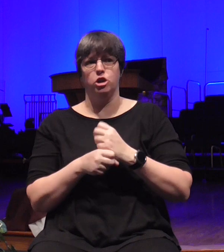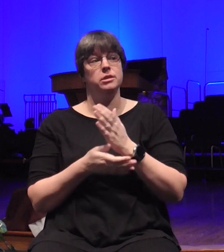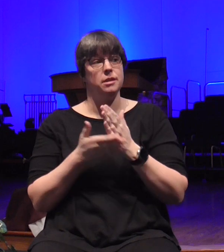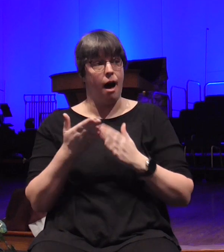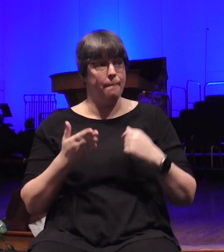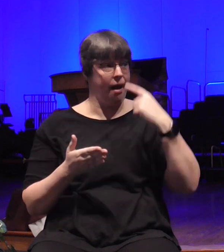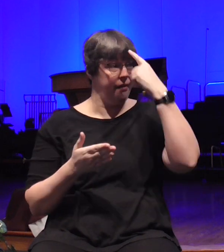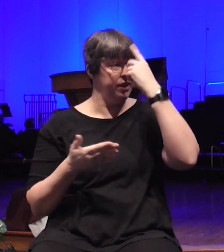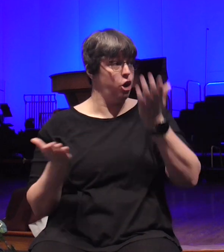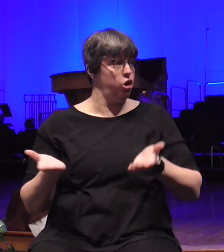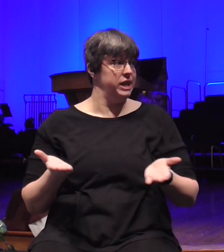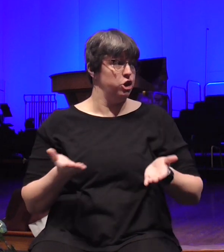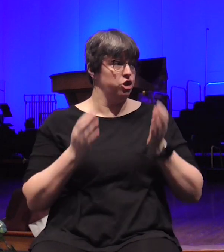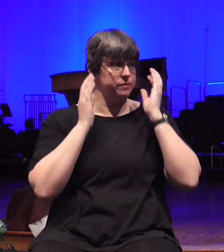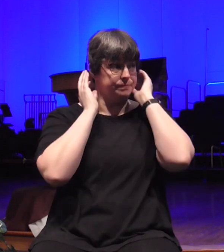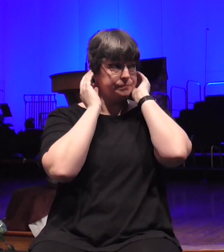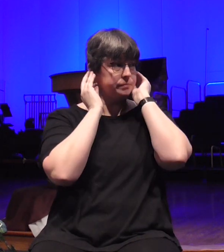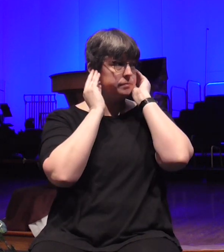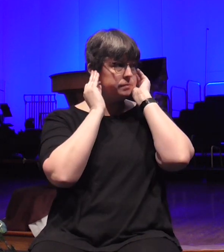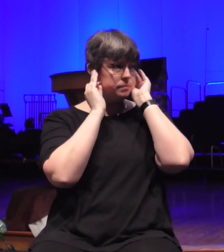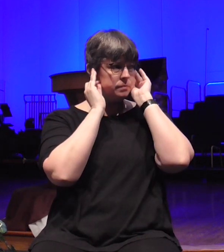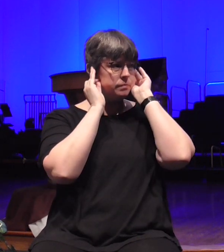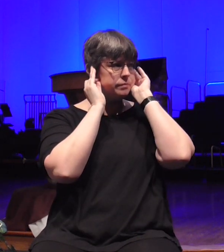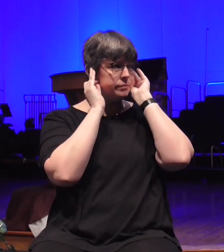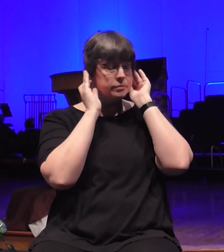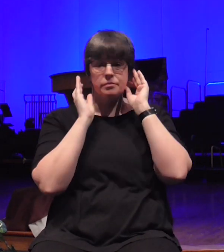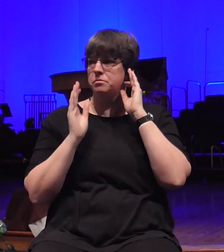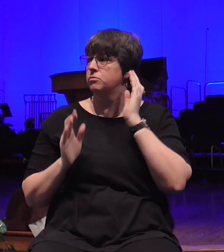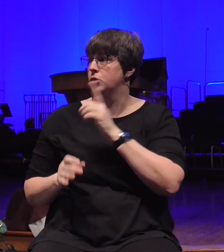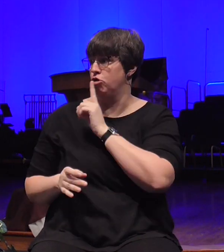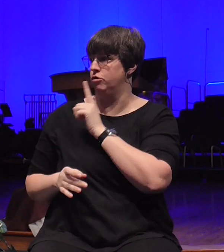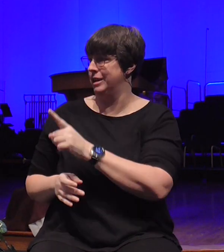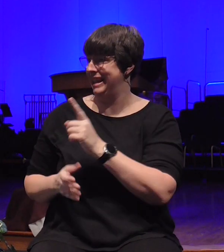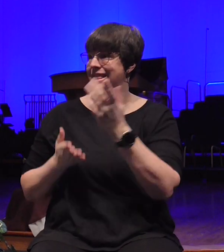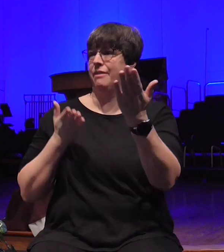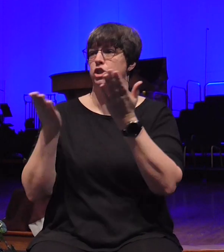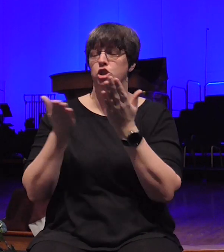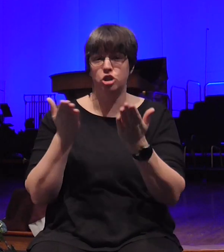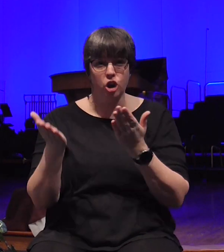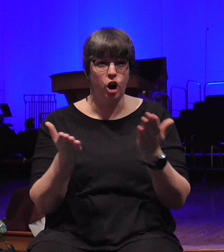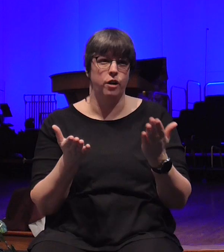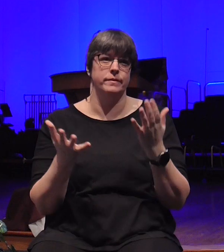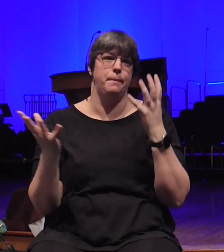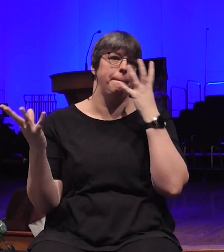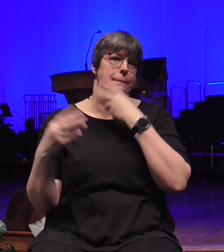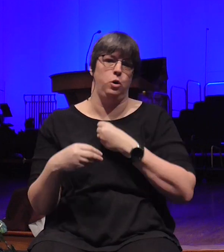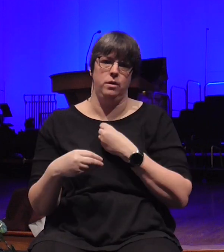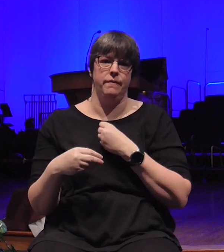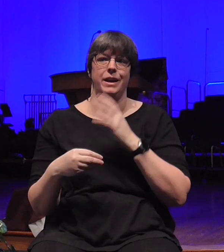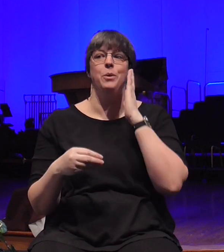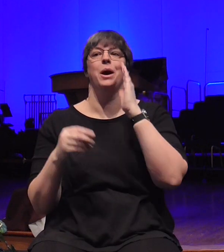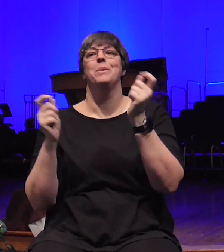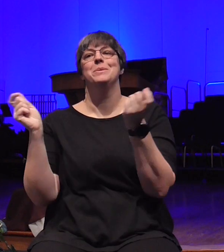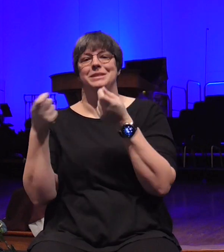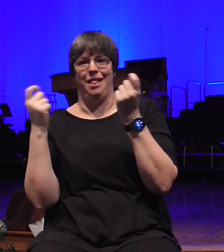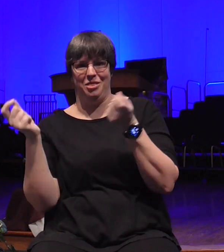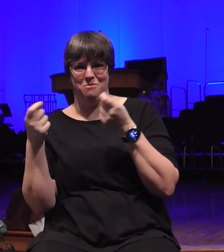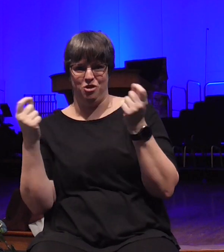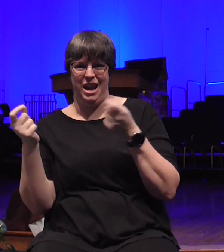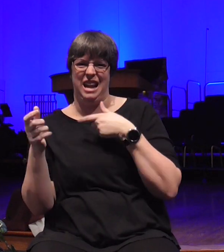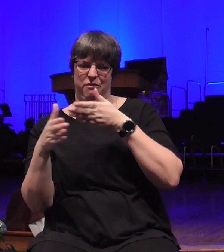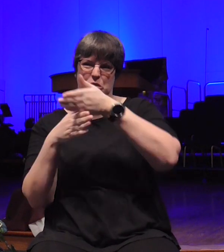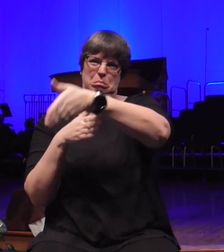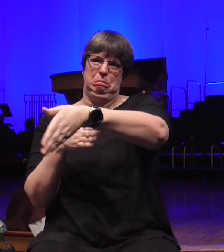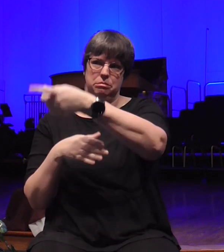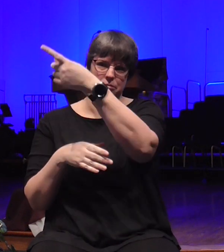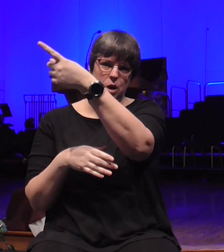of whom I think are here with us, who've served so beautifully and devotedly. And we're going to celebrate after we're done here. We're